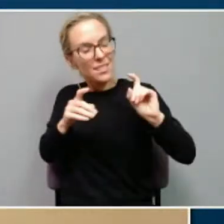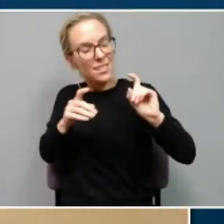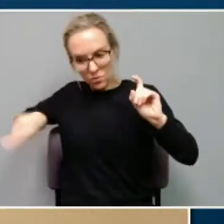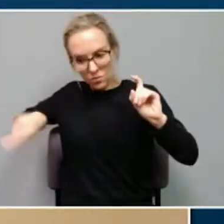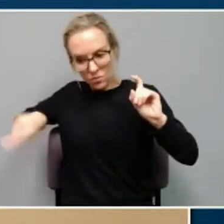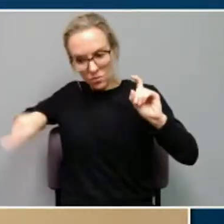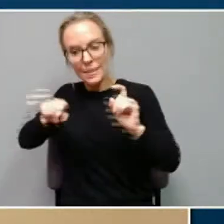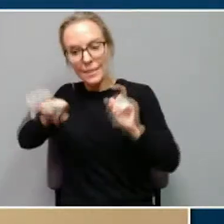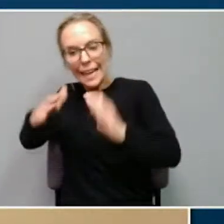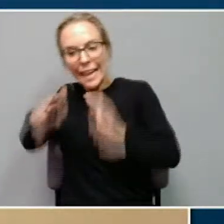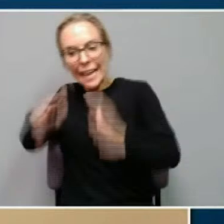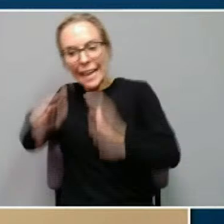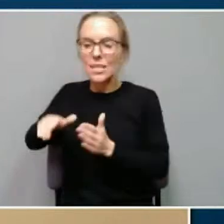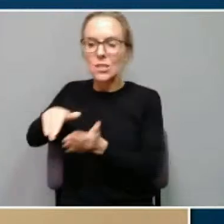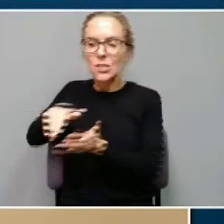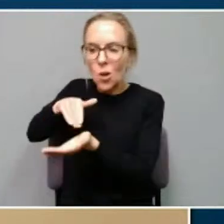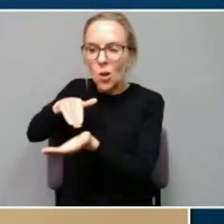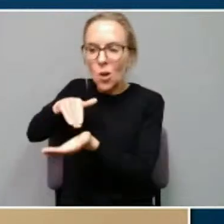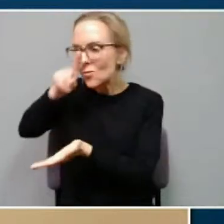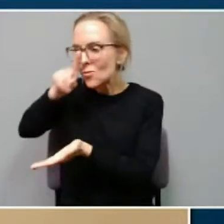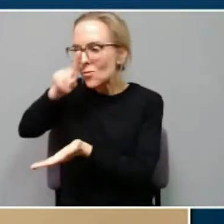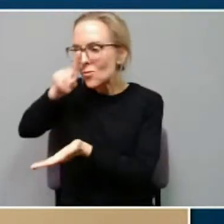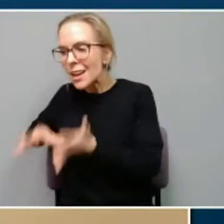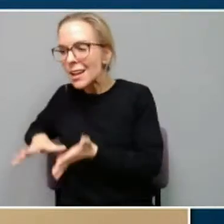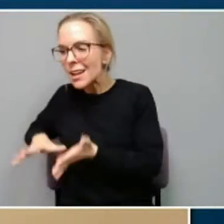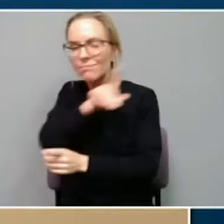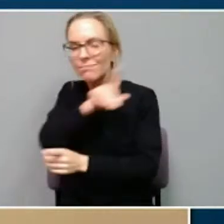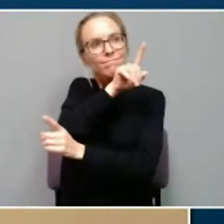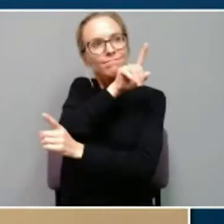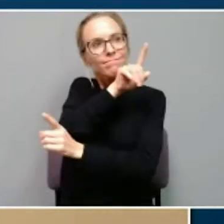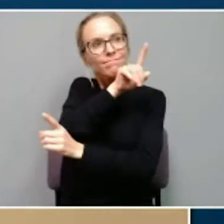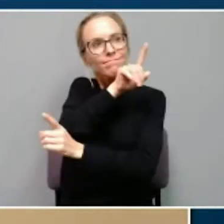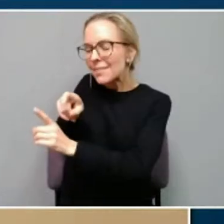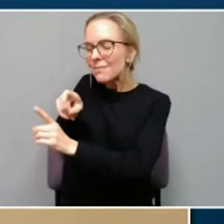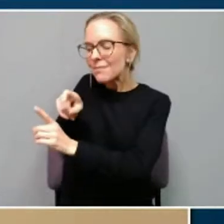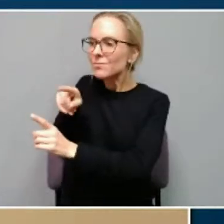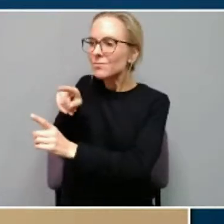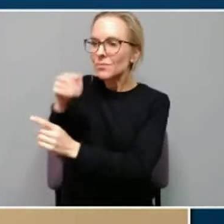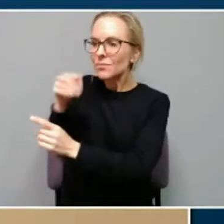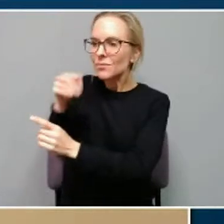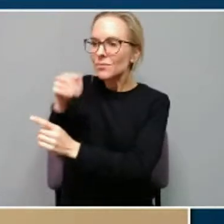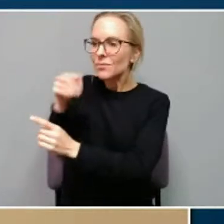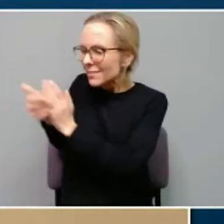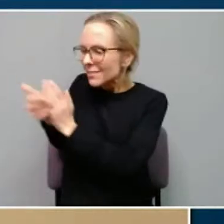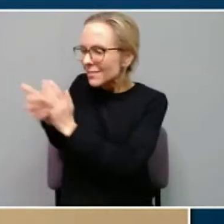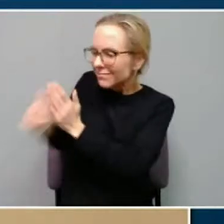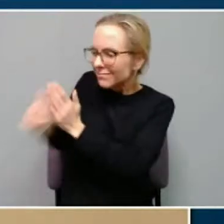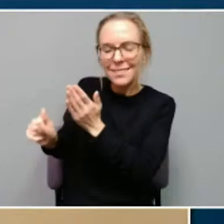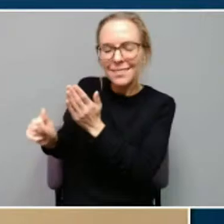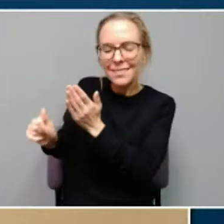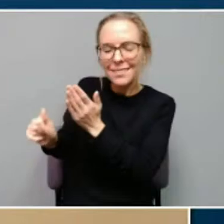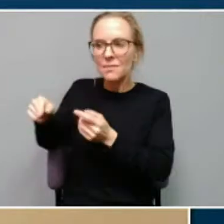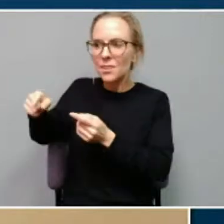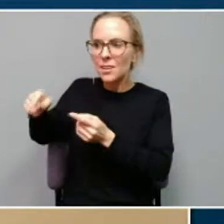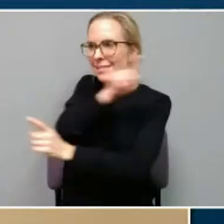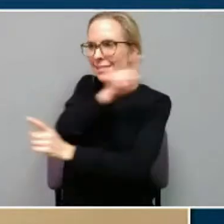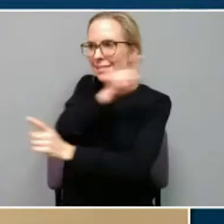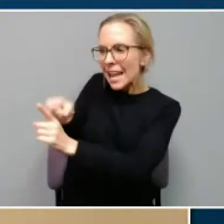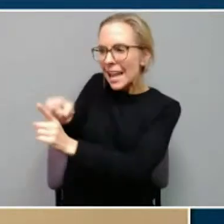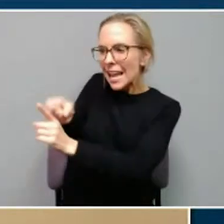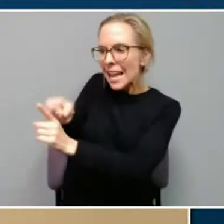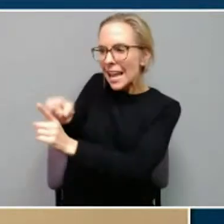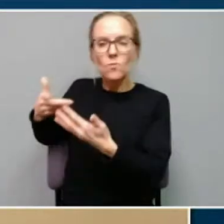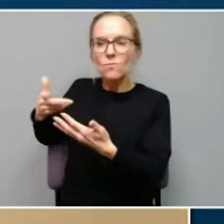these researchers and these doctors, and just create this miraculous